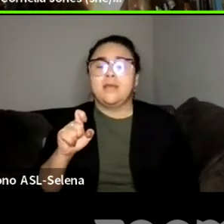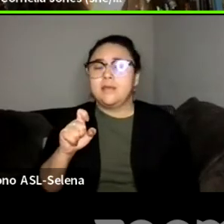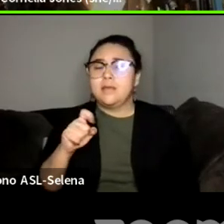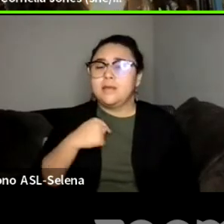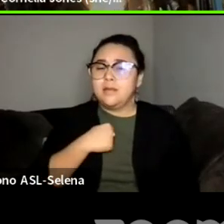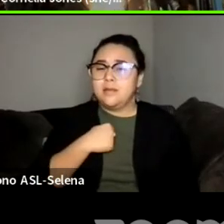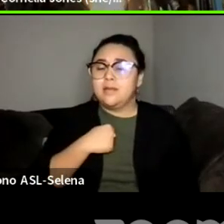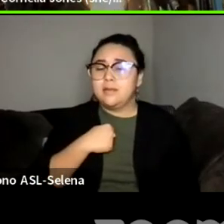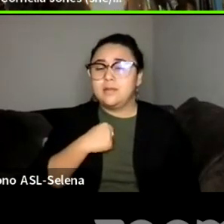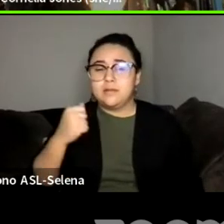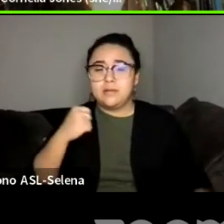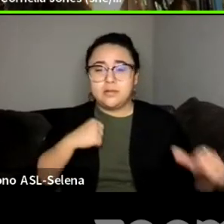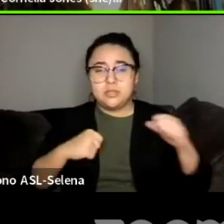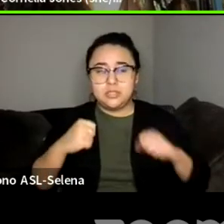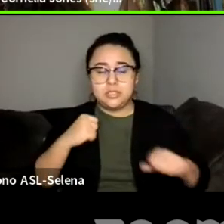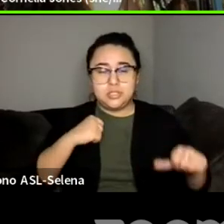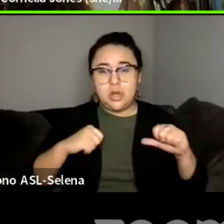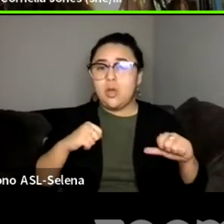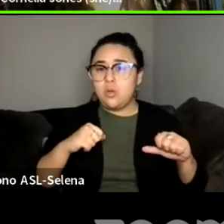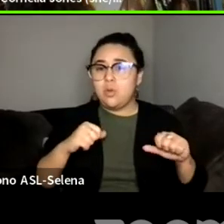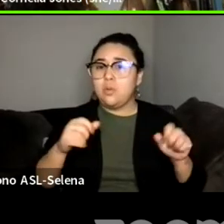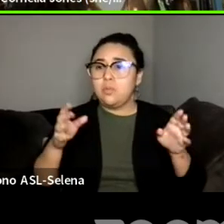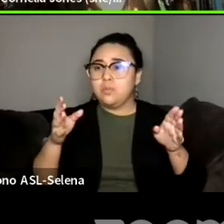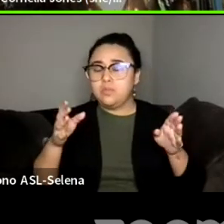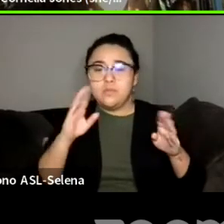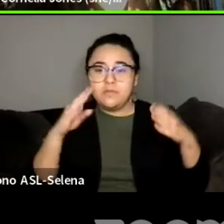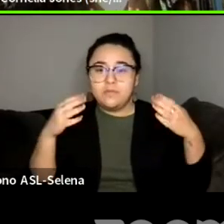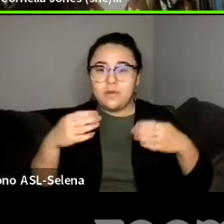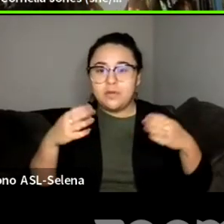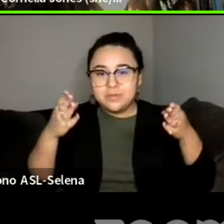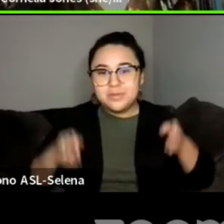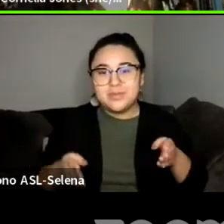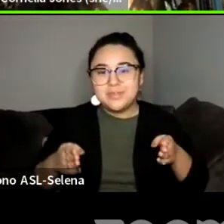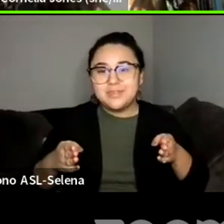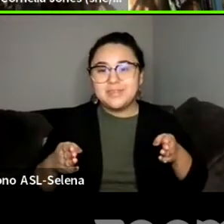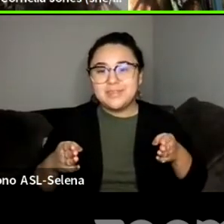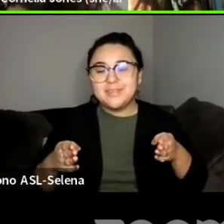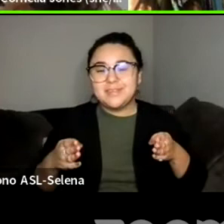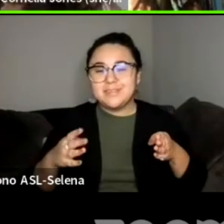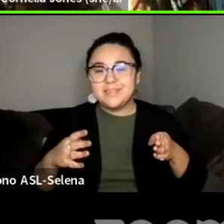show facing human, how do we